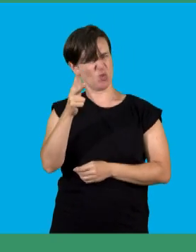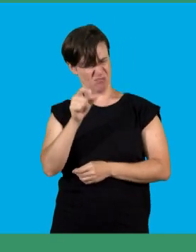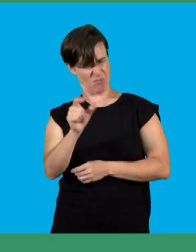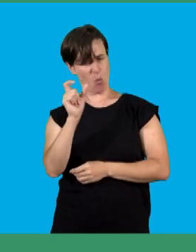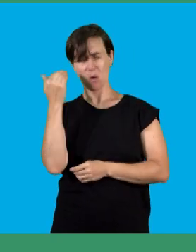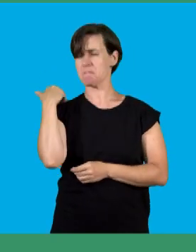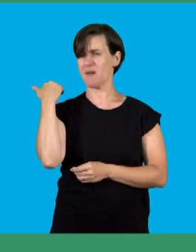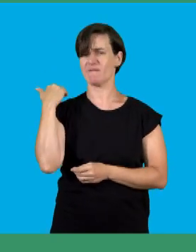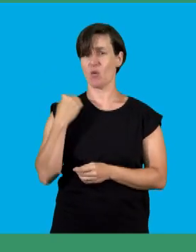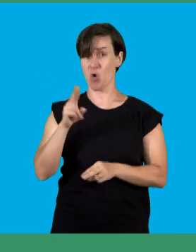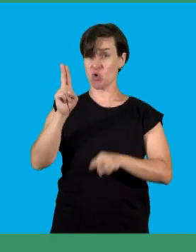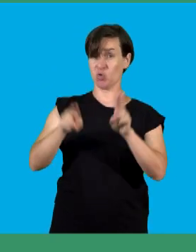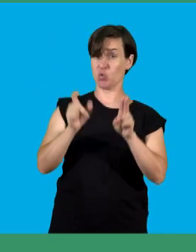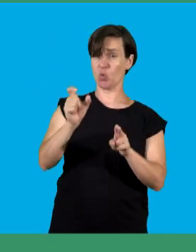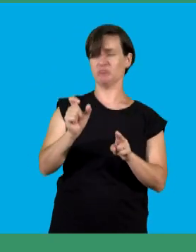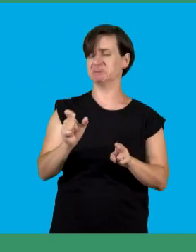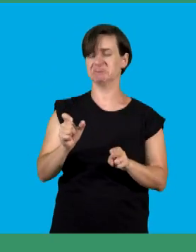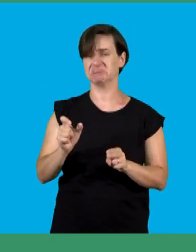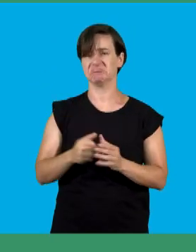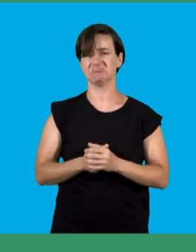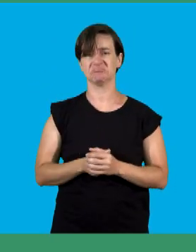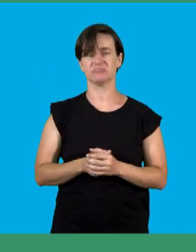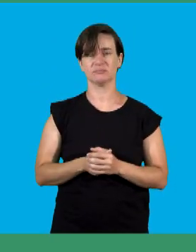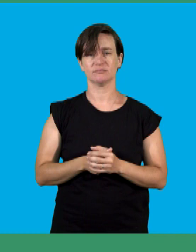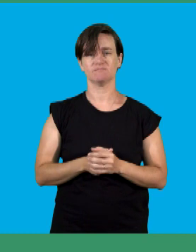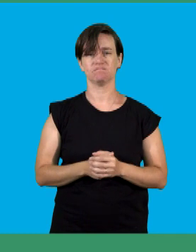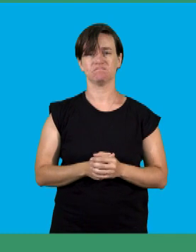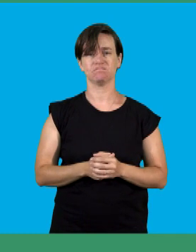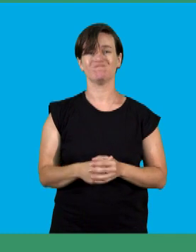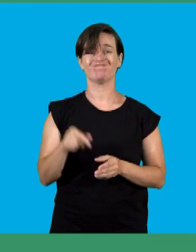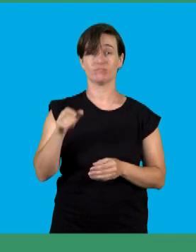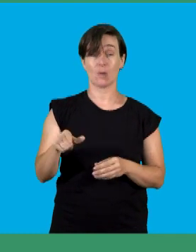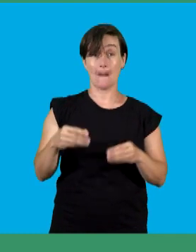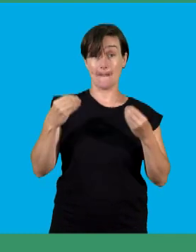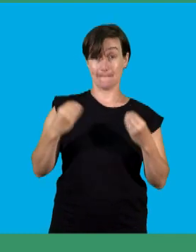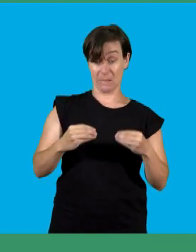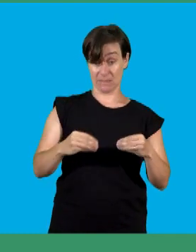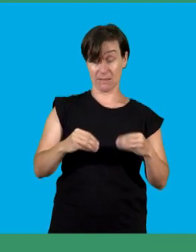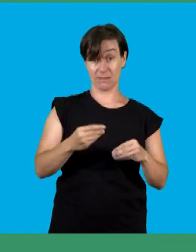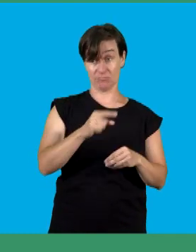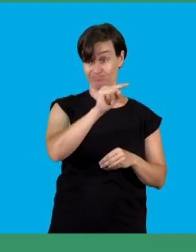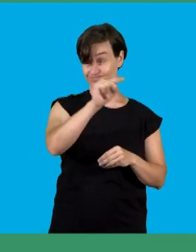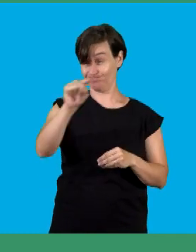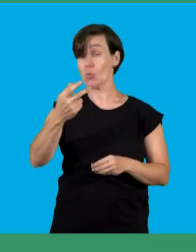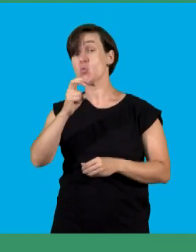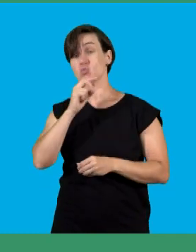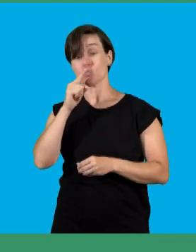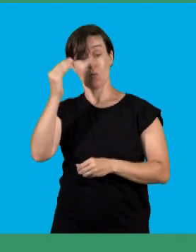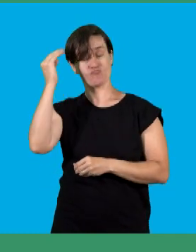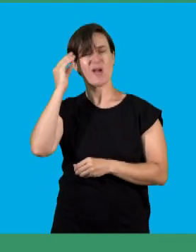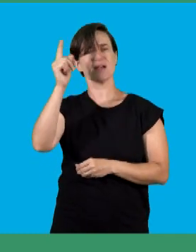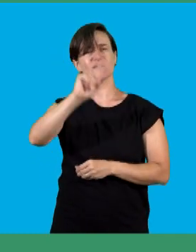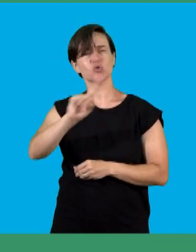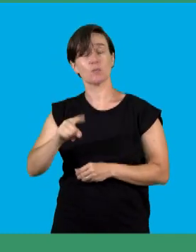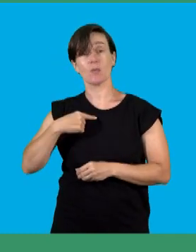of the word brainstorming. It's not a new word or a new concept. It says here businesses use brainstorming when they